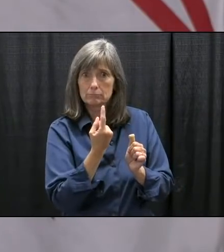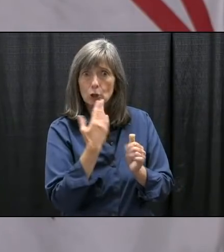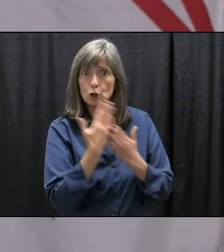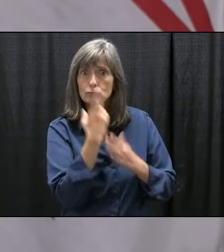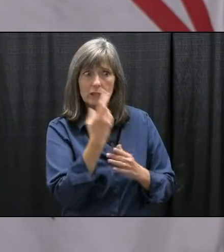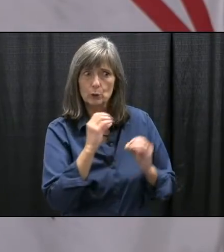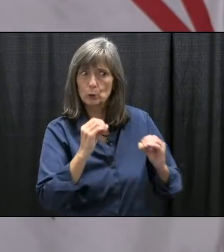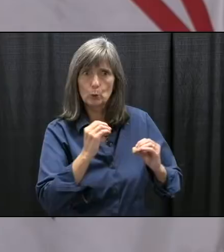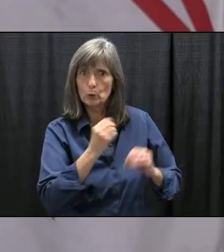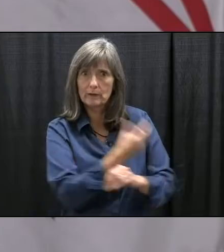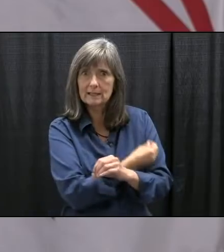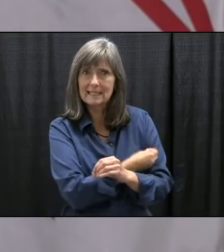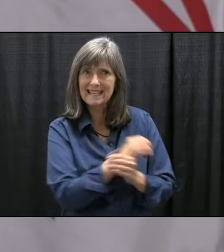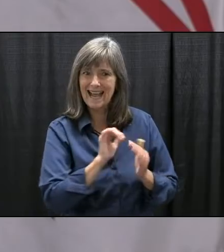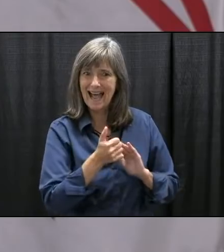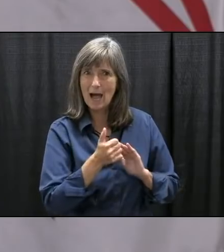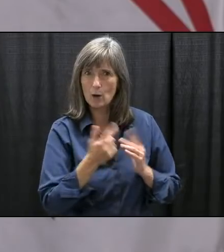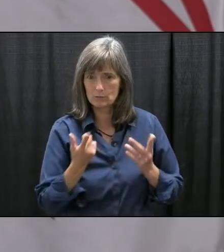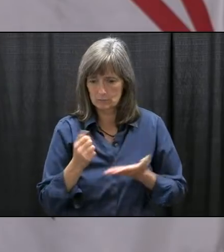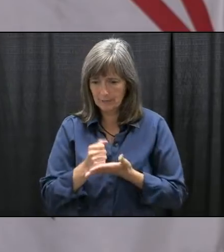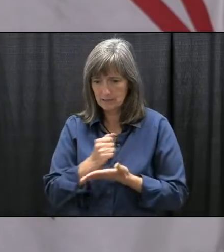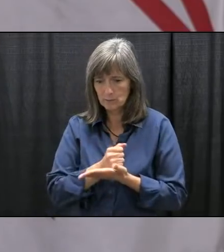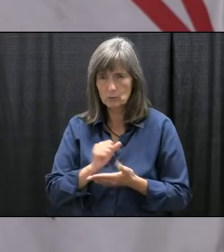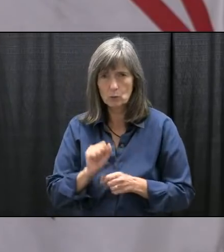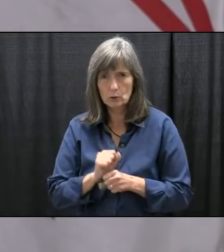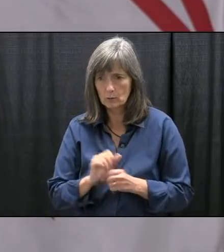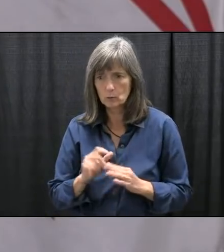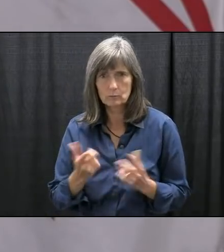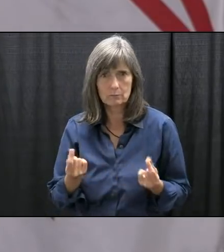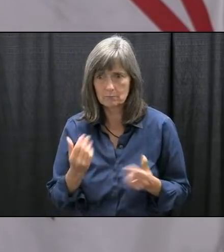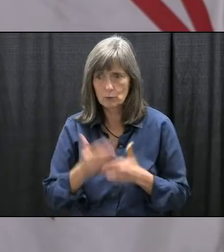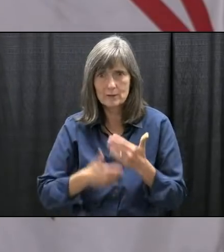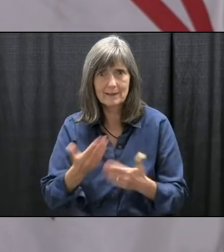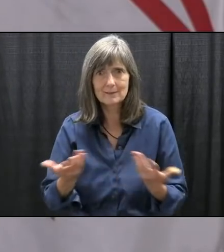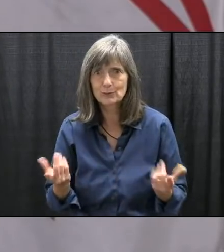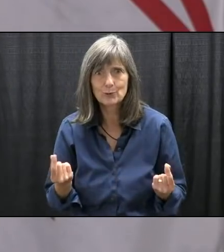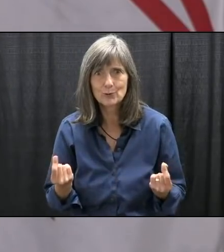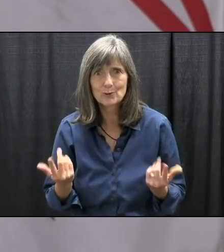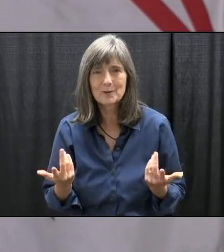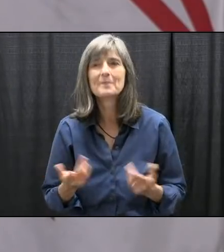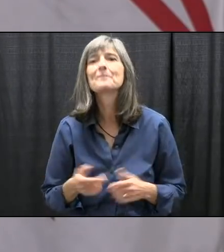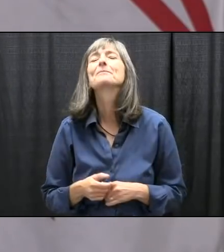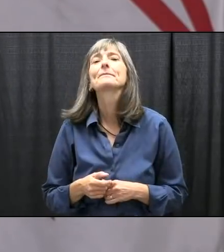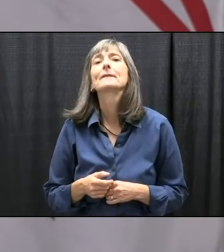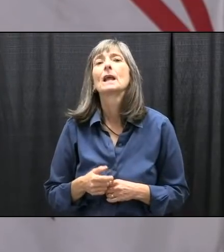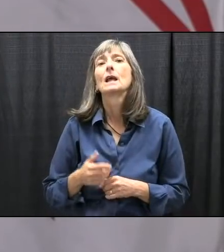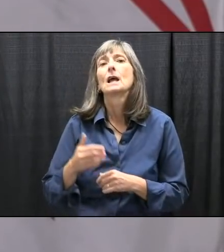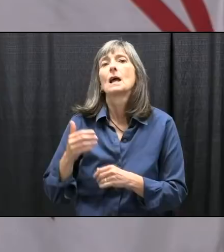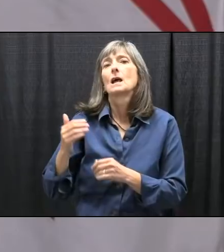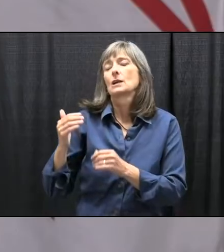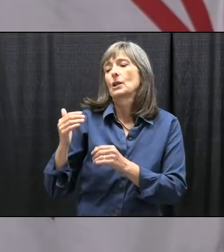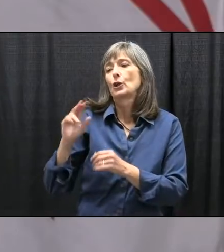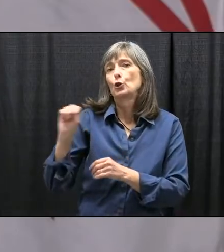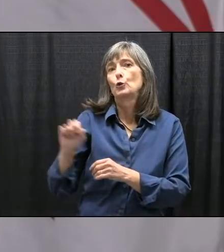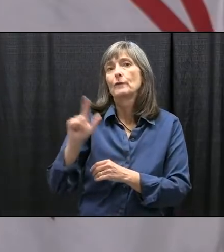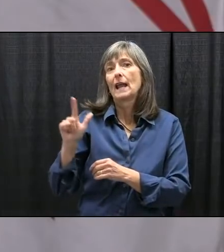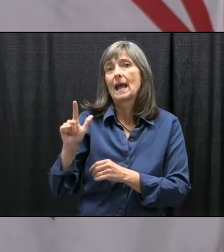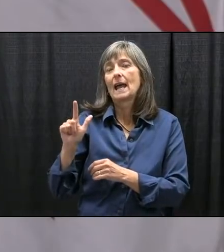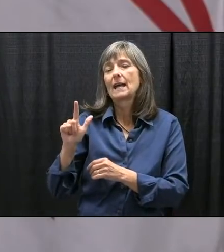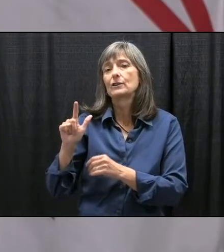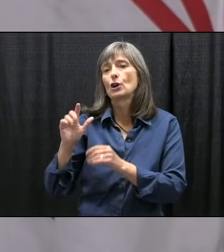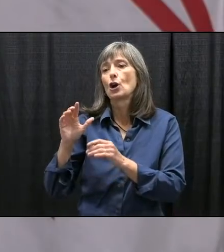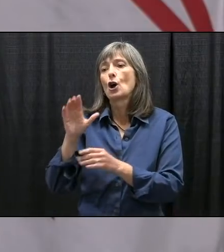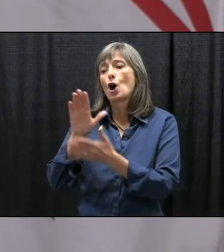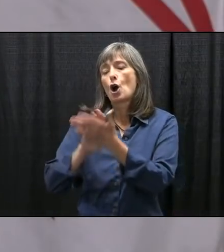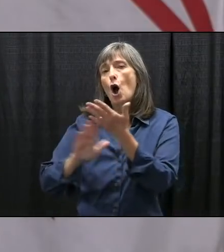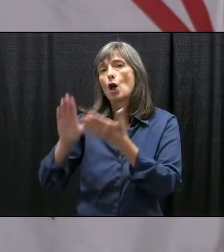The Royal College, the College of Physicians and Surgeons of Newfoundland and Labrador have issued clear criteria